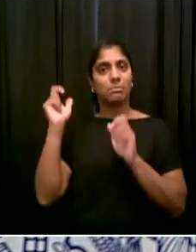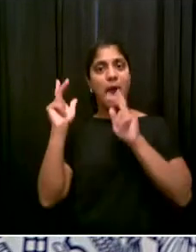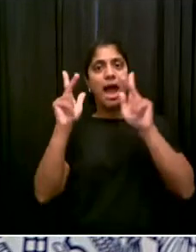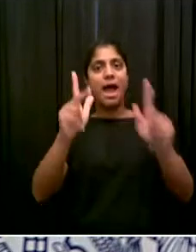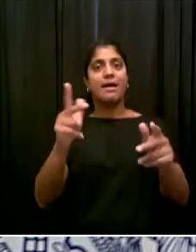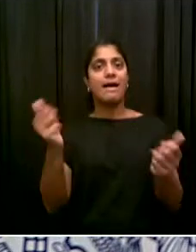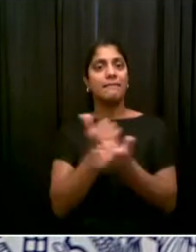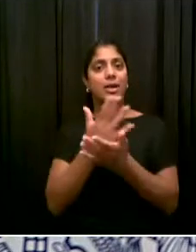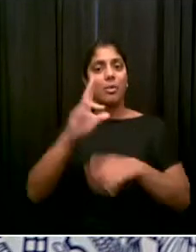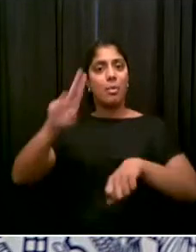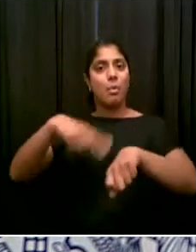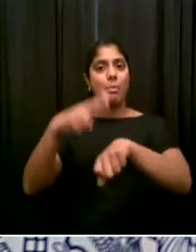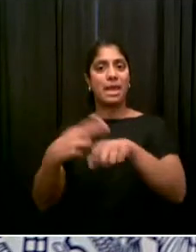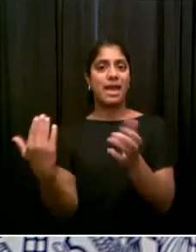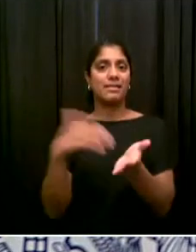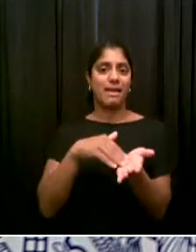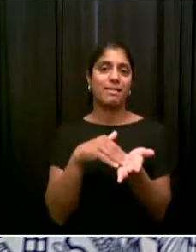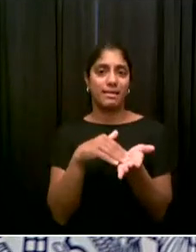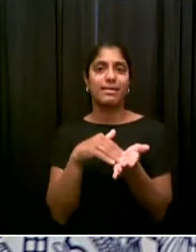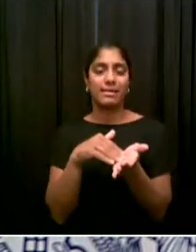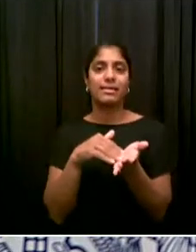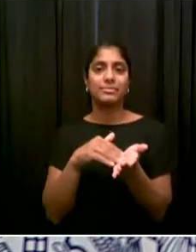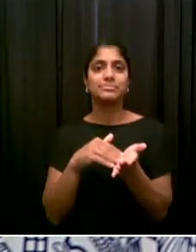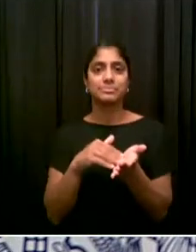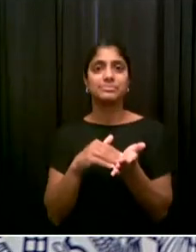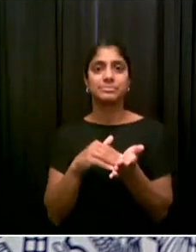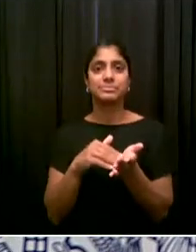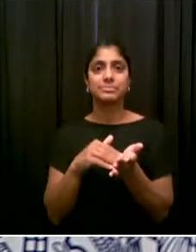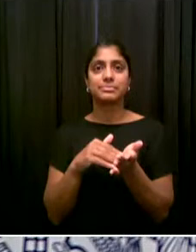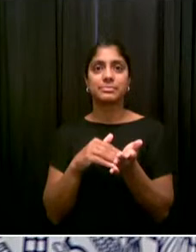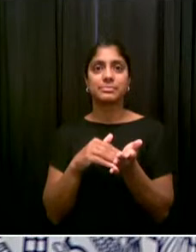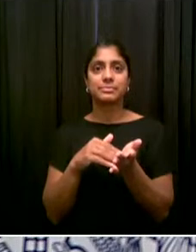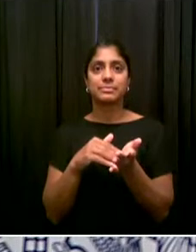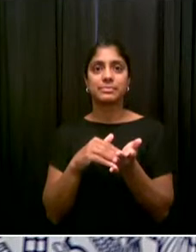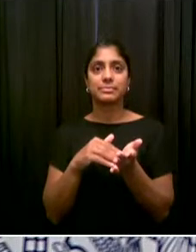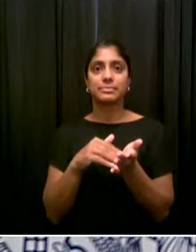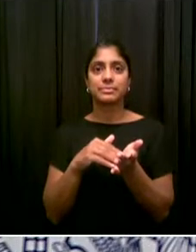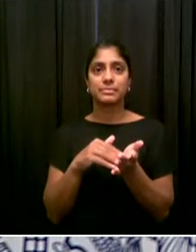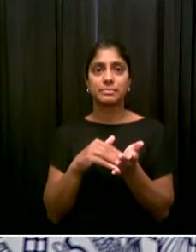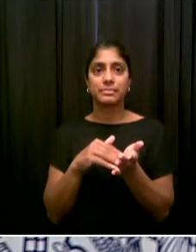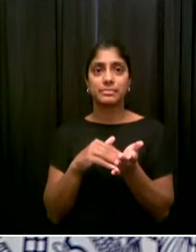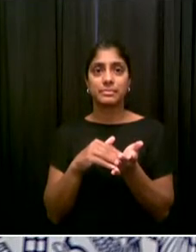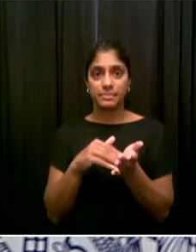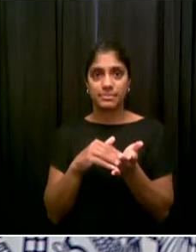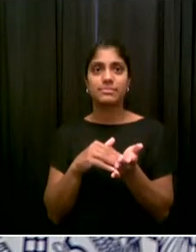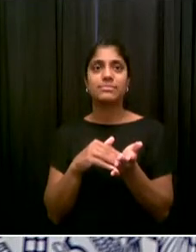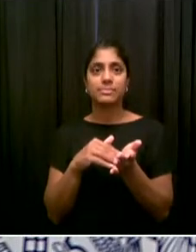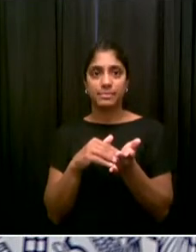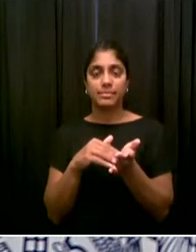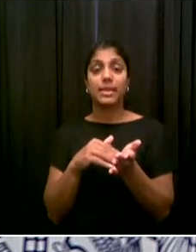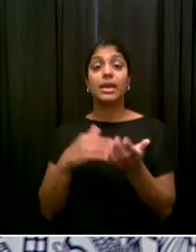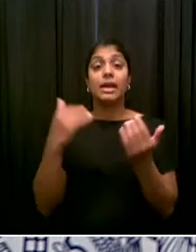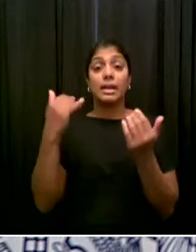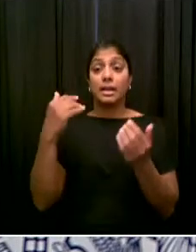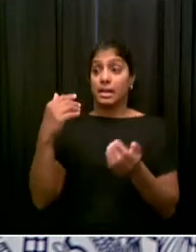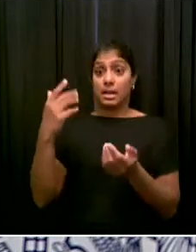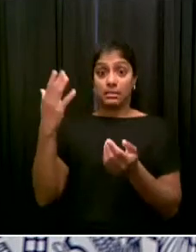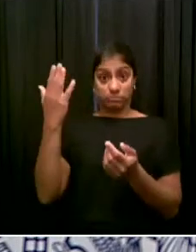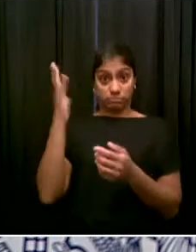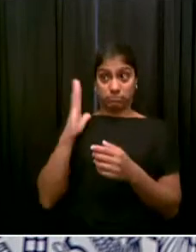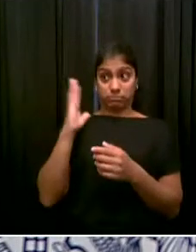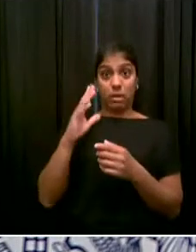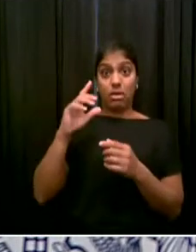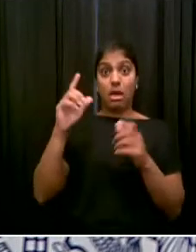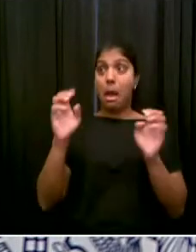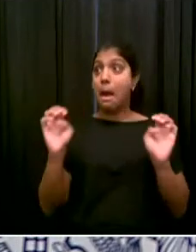is passing. It's time to restore normal democracy. Finally, this is happening, and it's going to allow us to do so